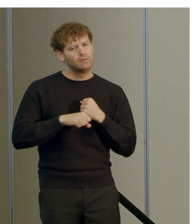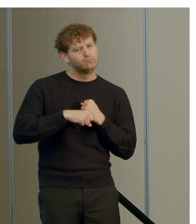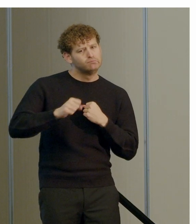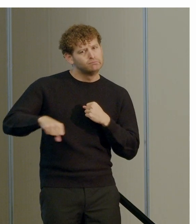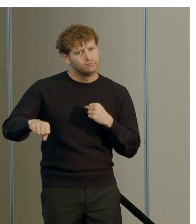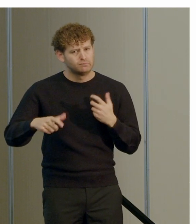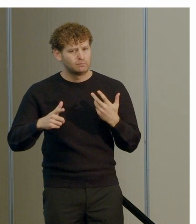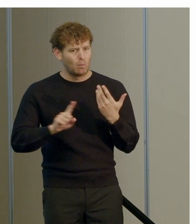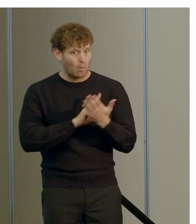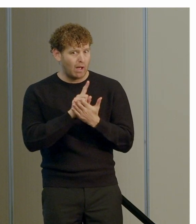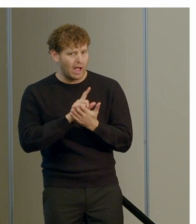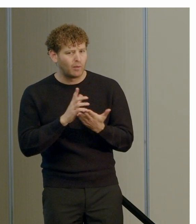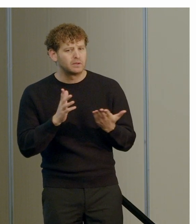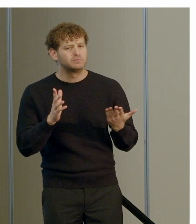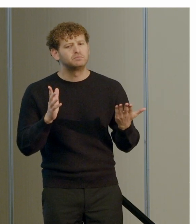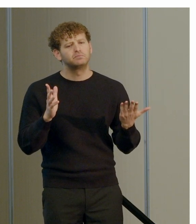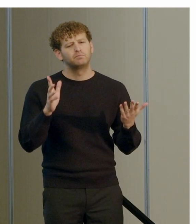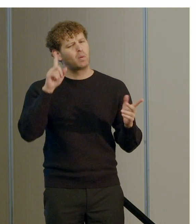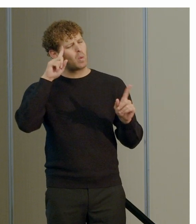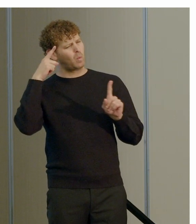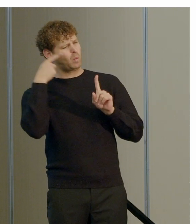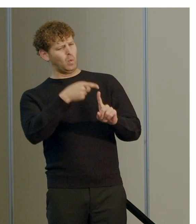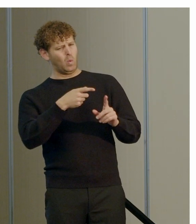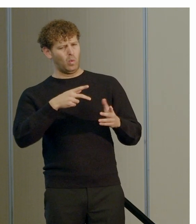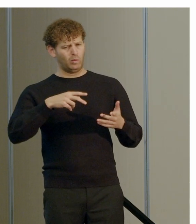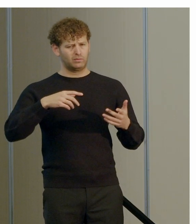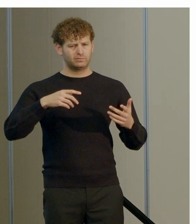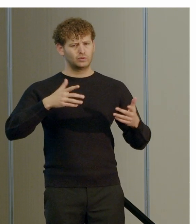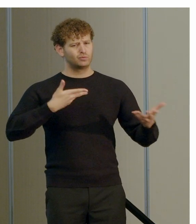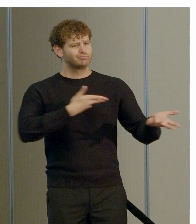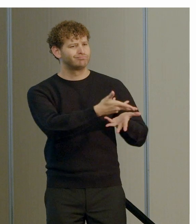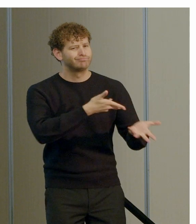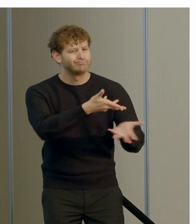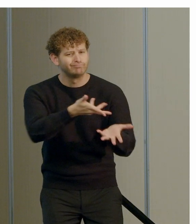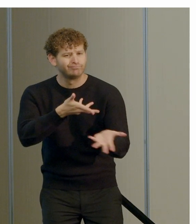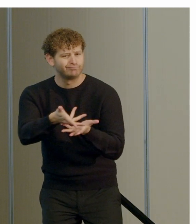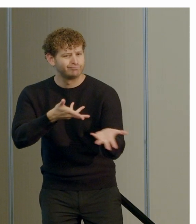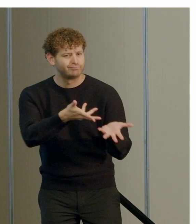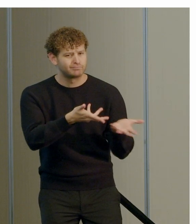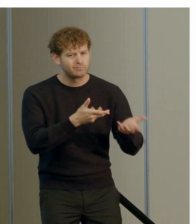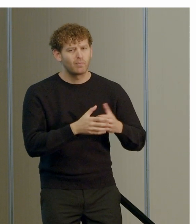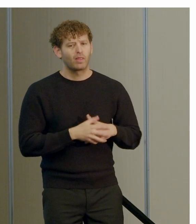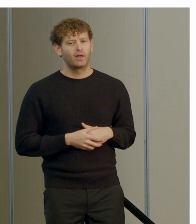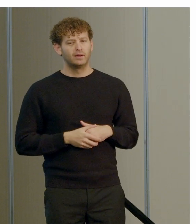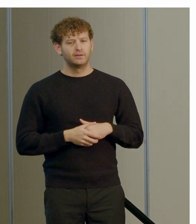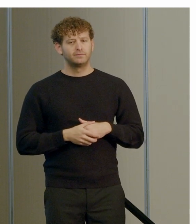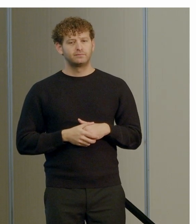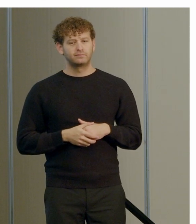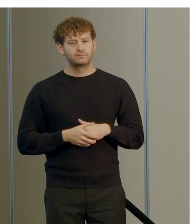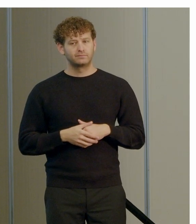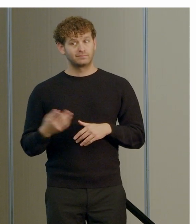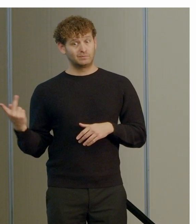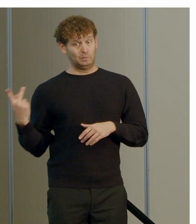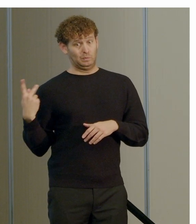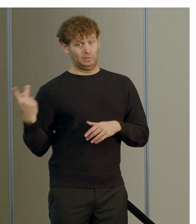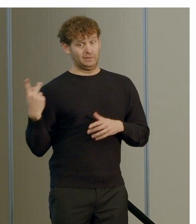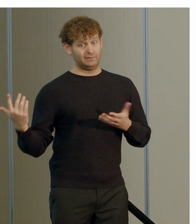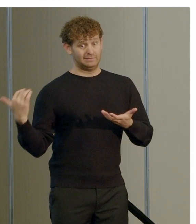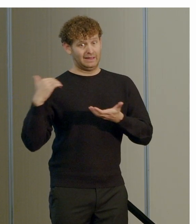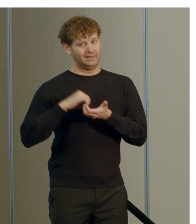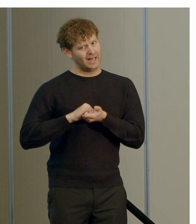to be interactive and you to get as much out of it as what our collaboration has given to us. So this is